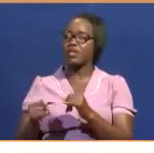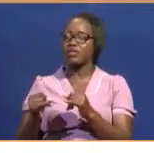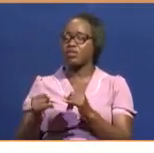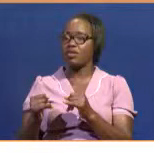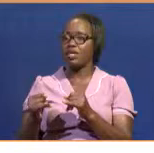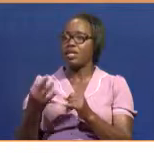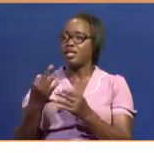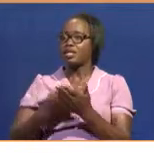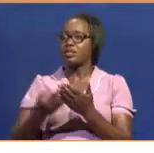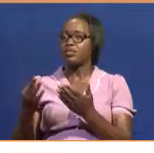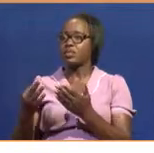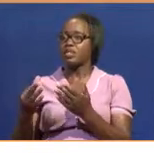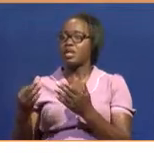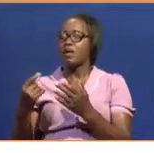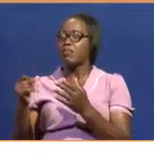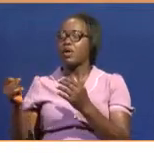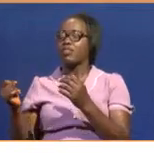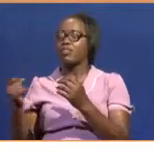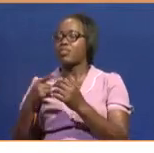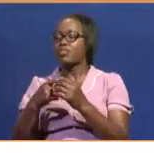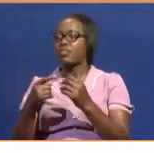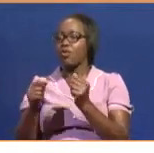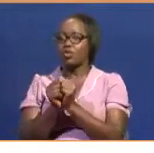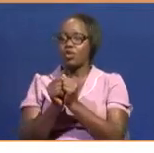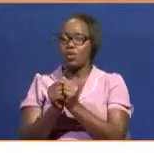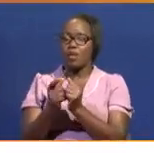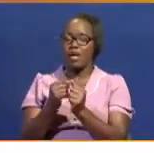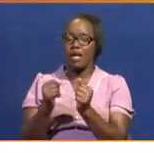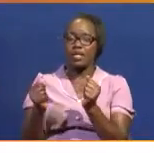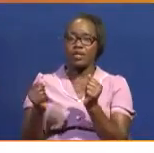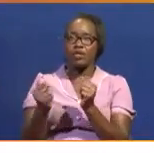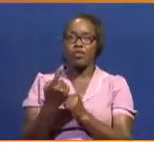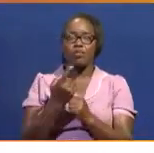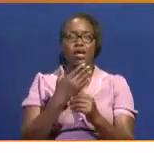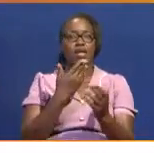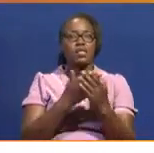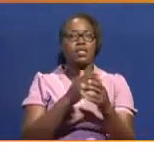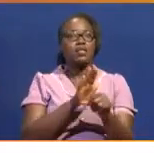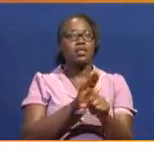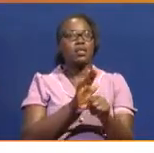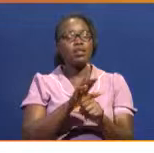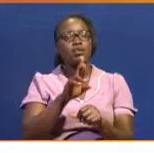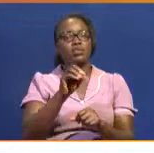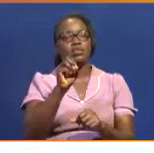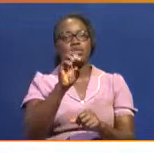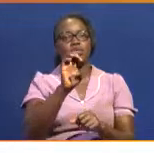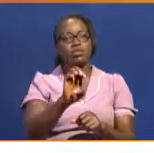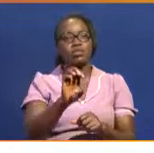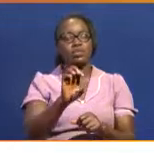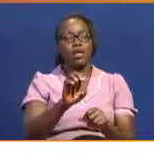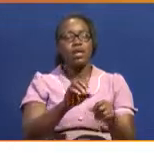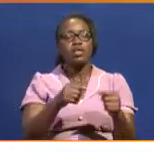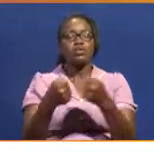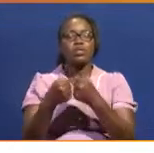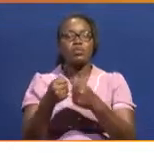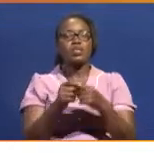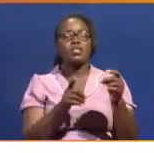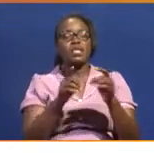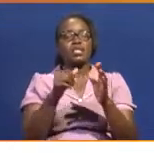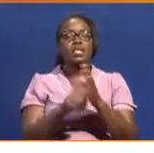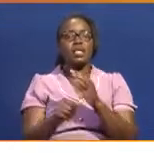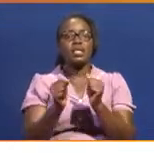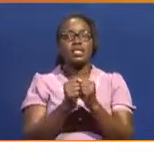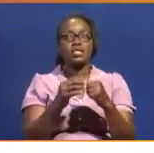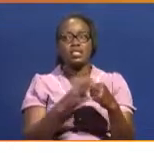hosting, October and November. Okay. Yeah. Thank you very much, Rose Wanjala, Tournament Director, for the